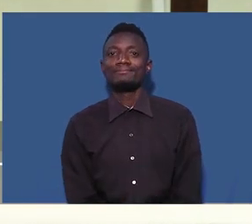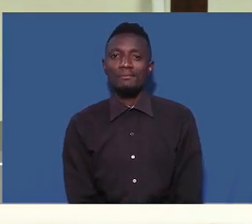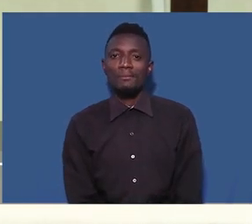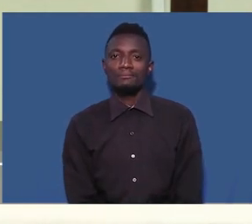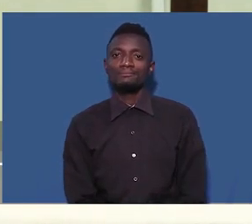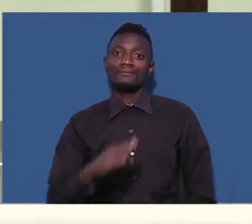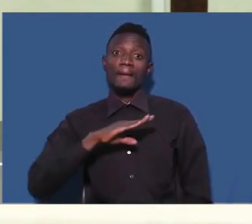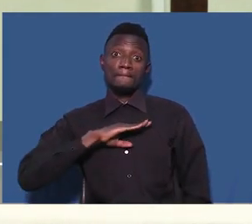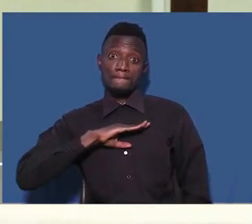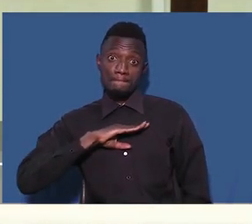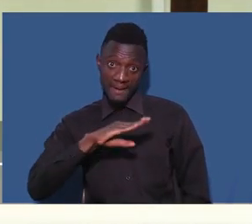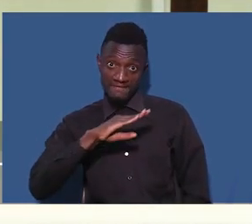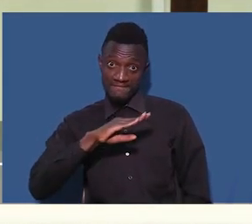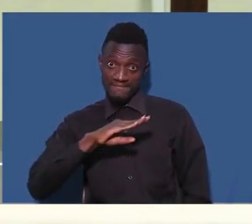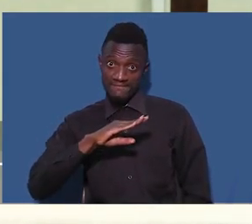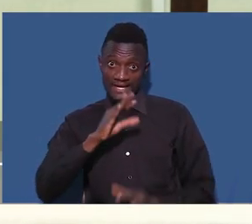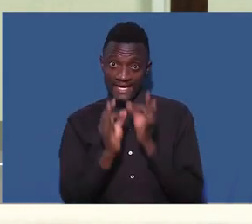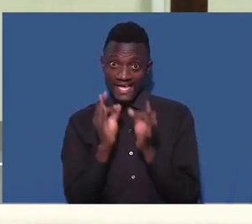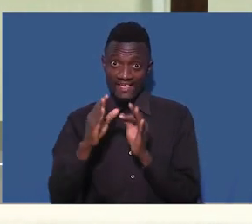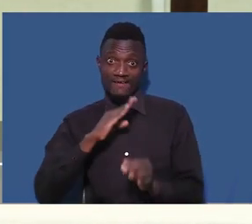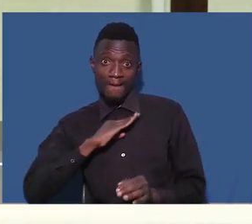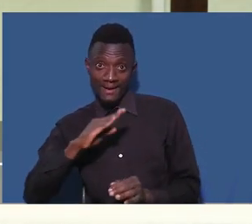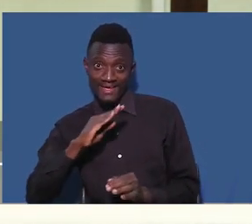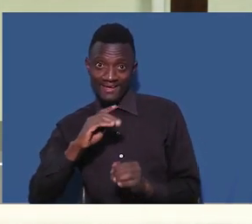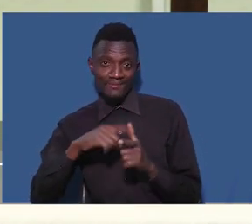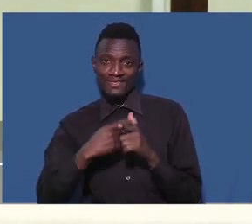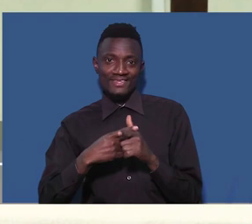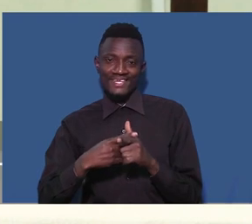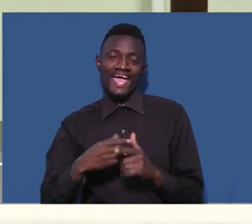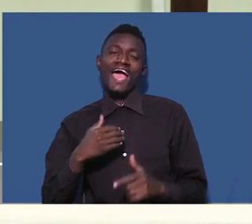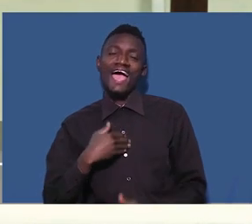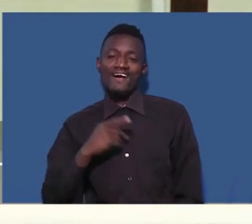Boldness will give you testimonies. And the testimonies that God gives you will